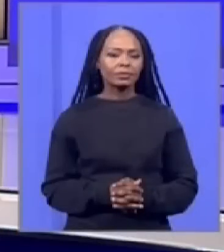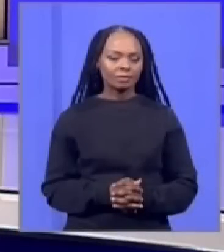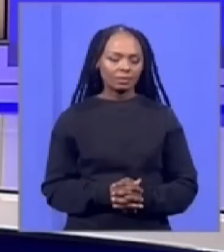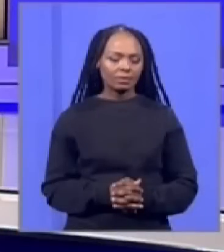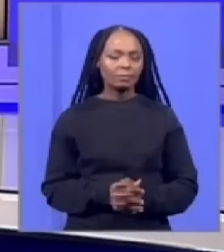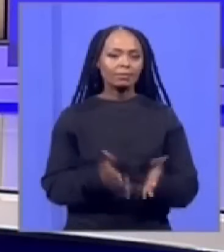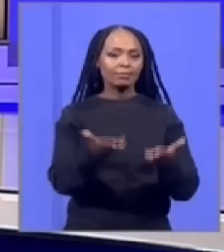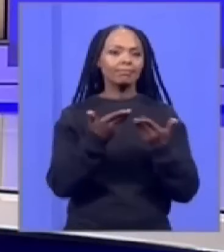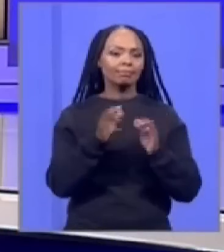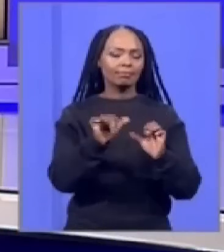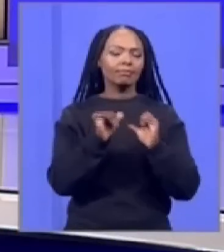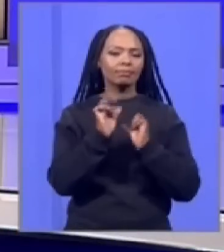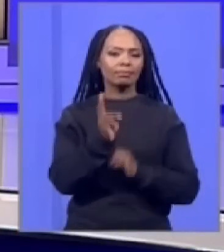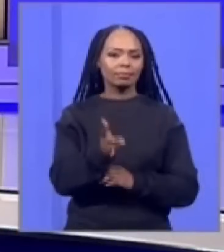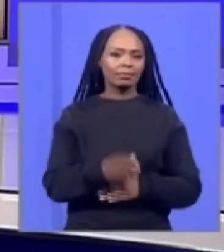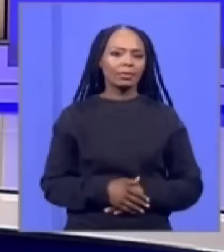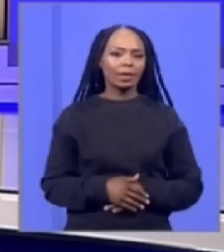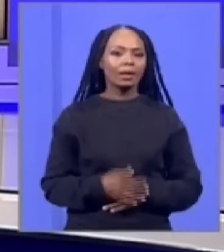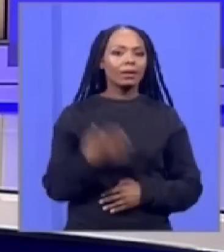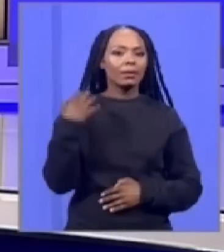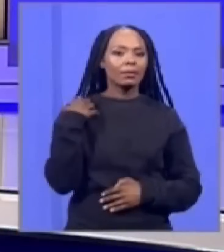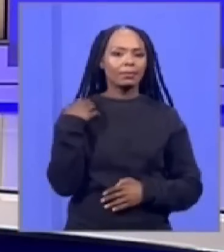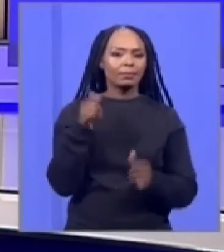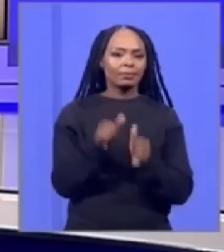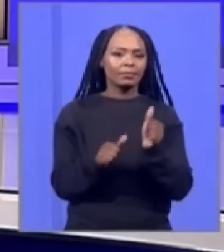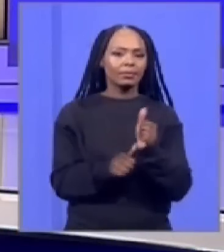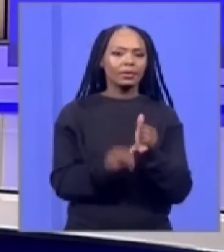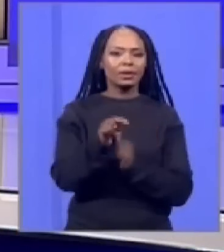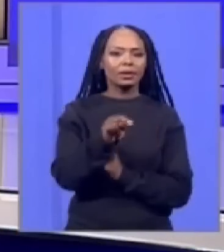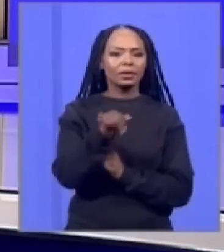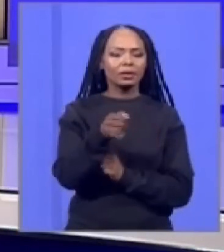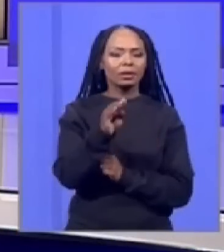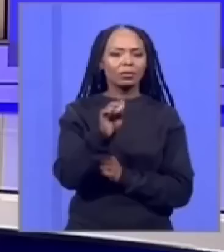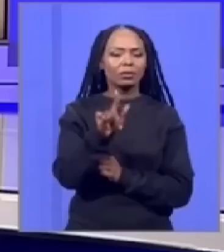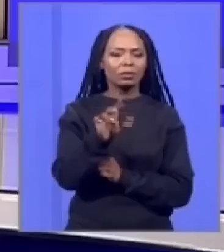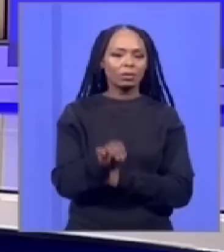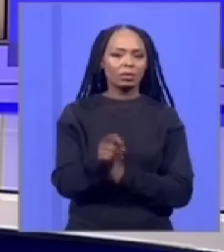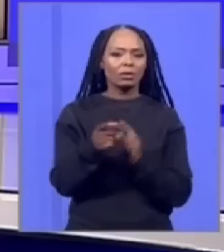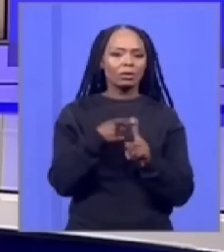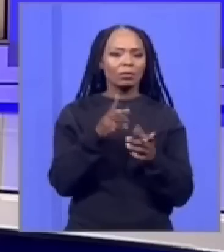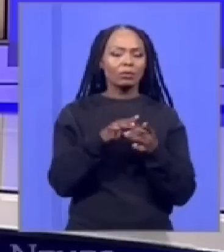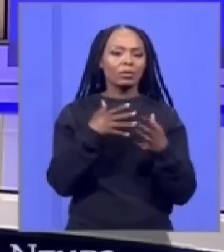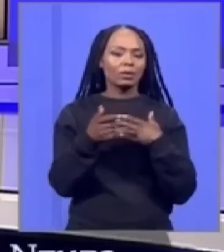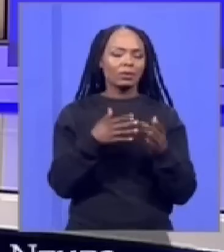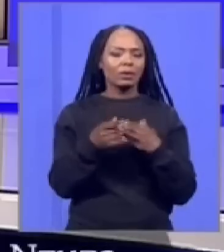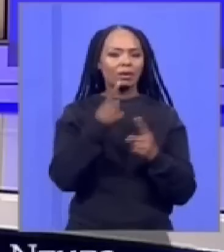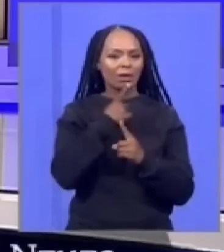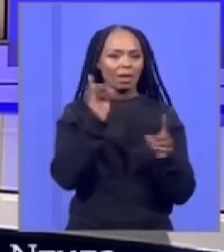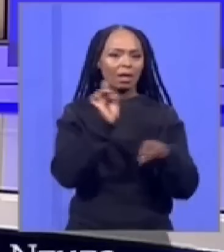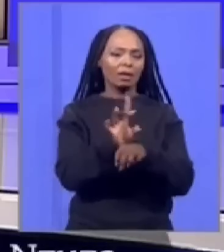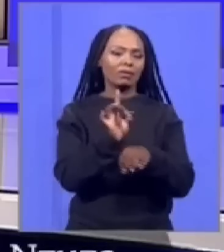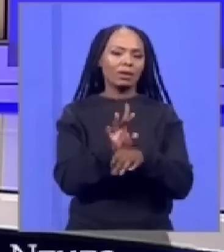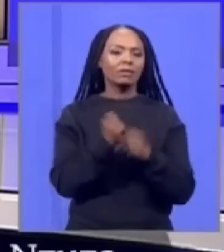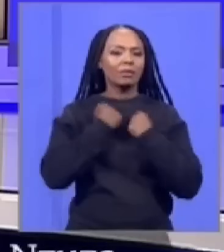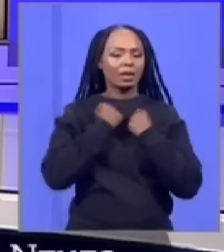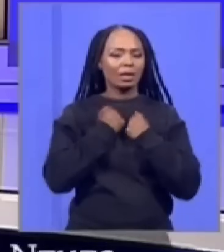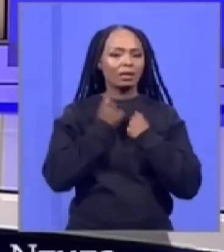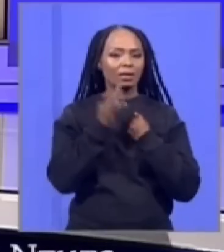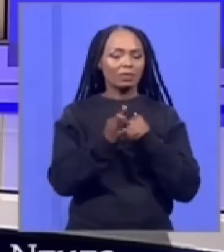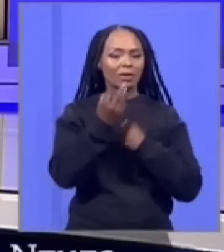Harbelero amahele mohi motlatsa letona la ditaba tsa lehae Njabulo Nzuza o kgothaleditse batswadi hore ba fumanele bana ba bona mangolo a tlhao nako ya